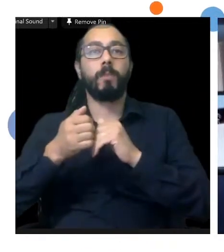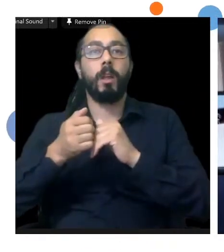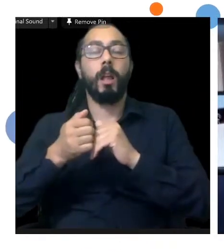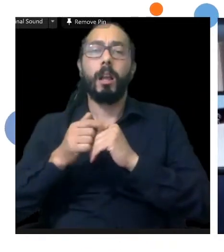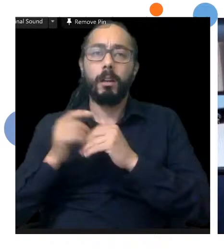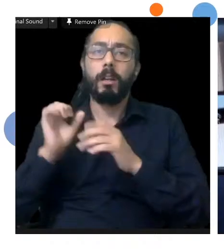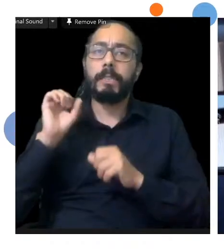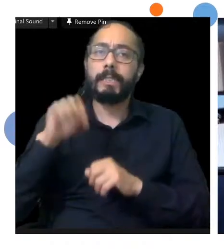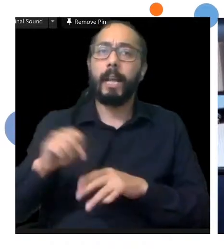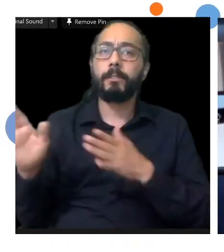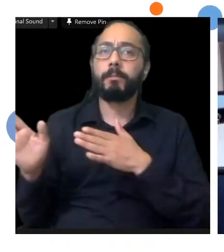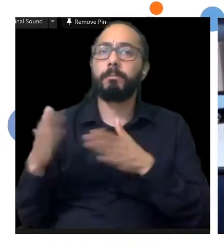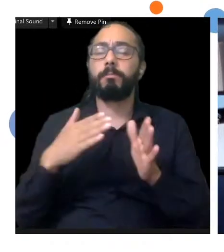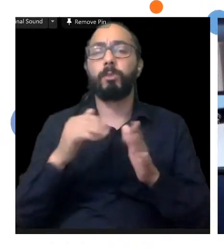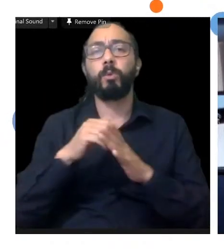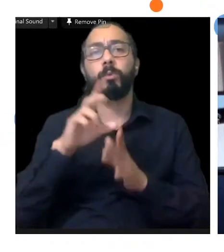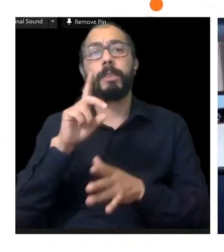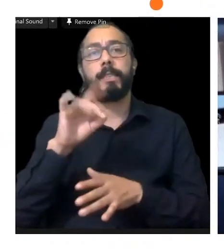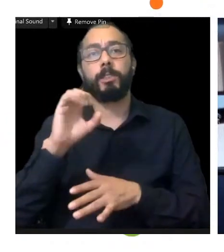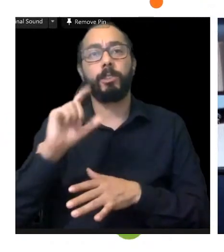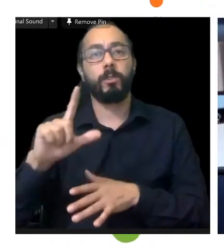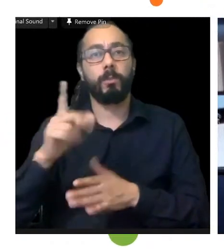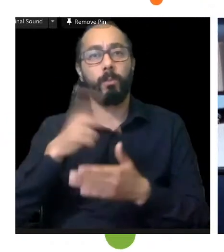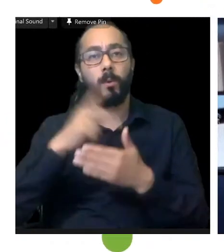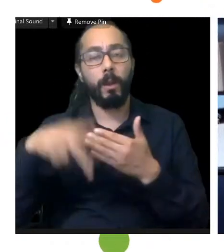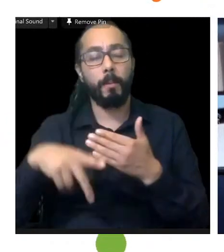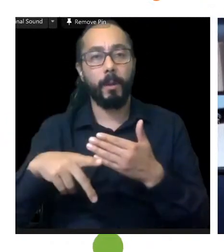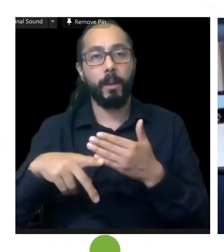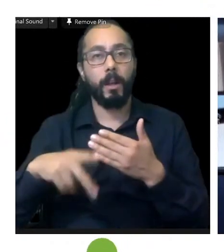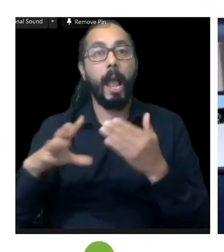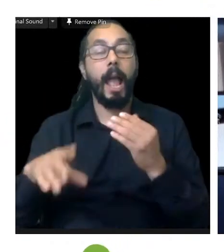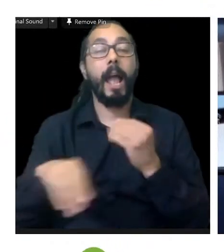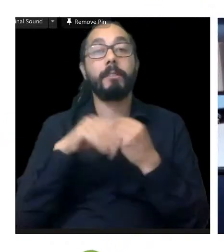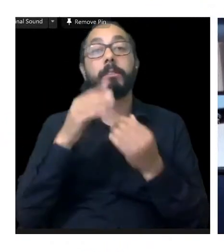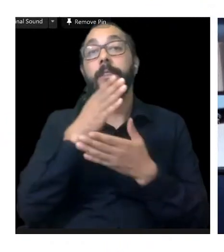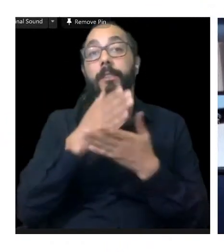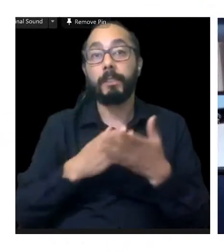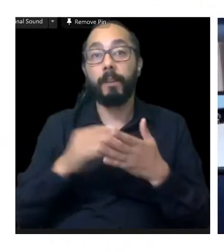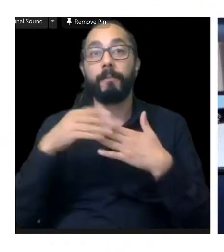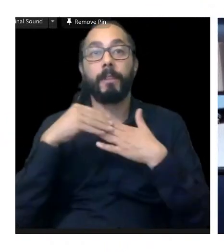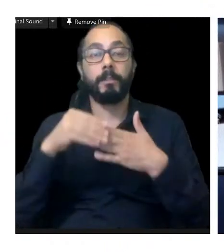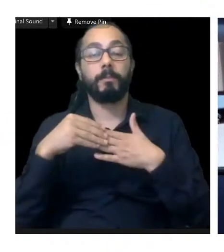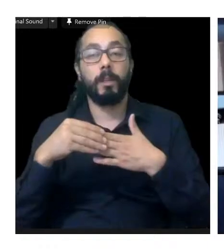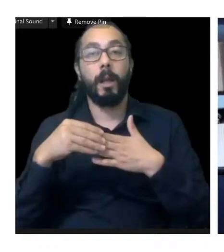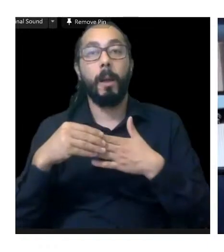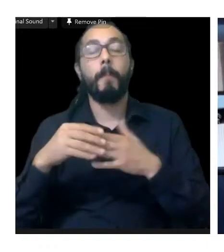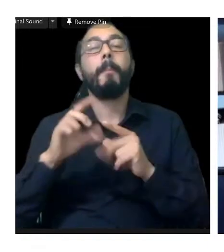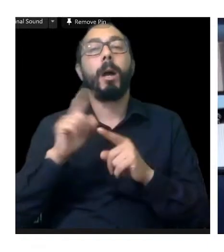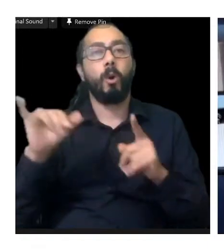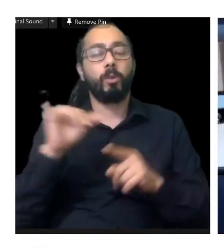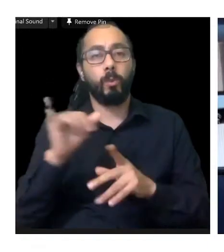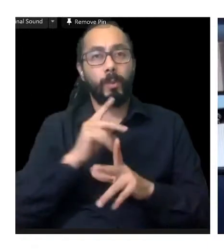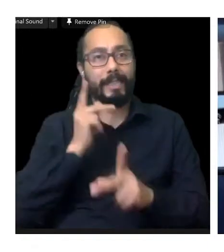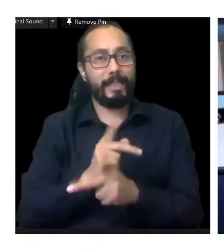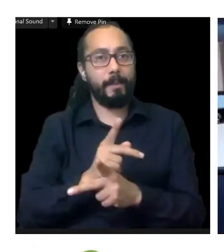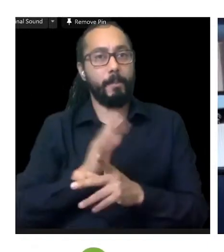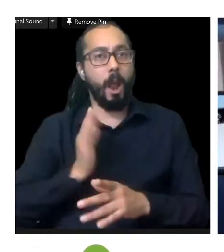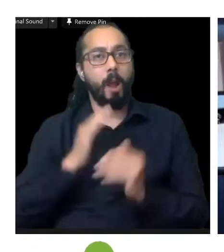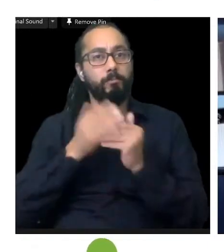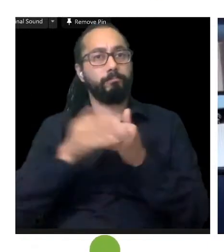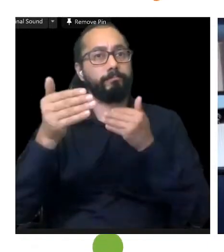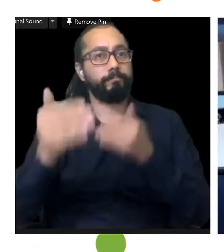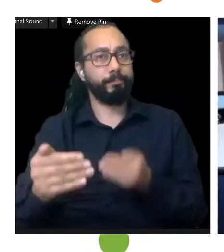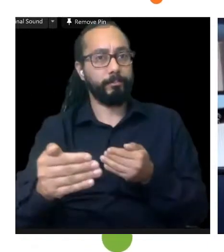allowed us some flexibility, but it was still really important to us that we kept our season intact as much as possible. So early on,